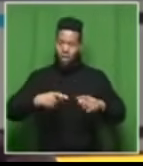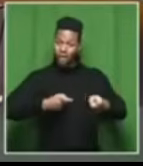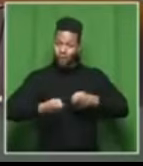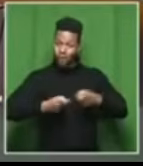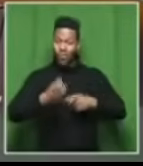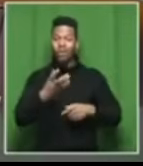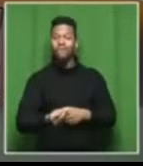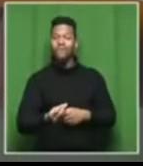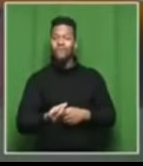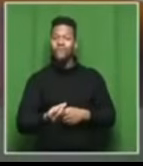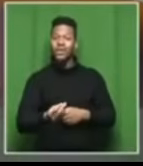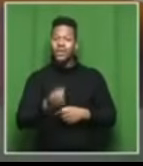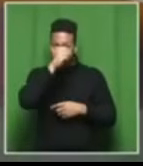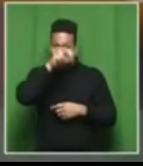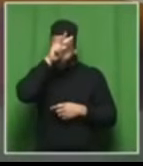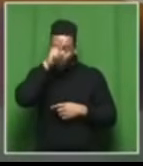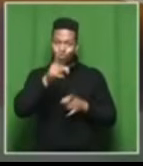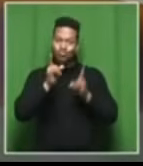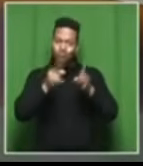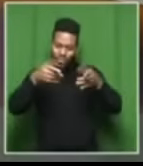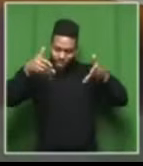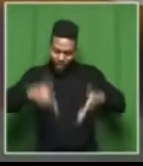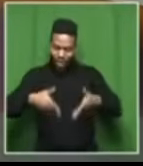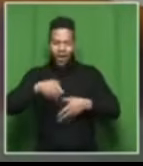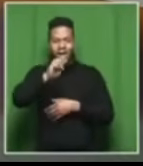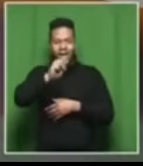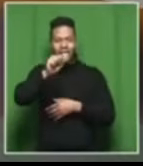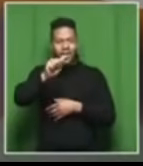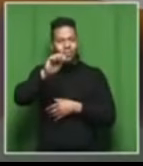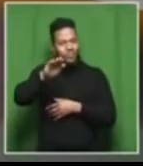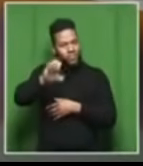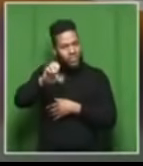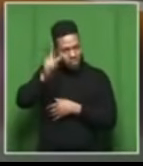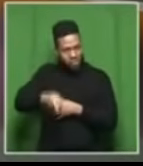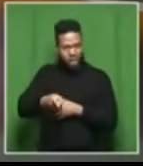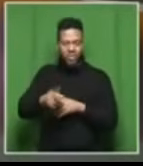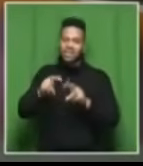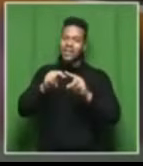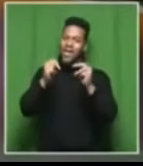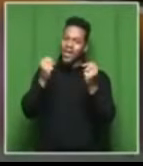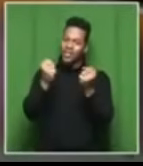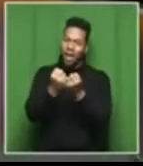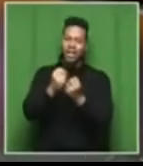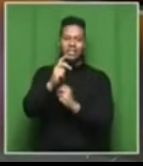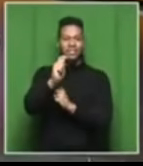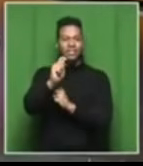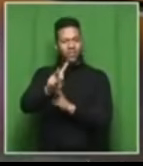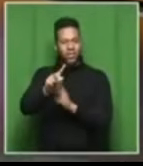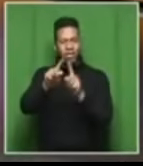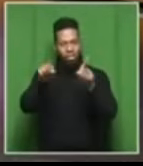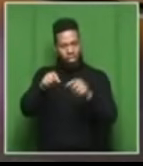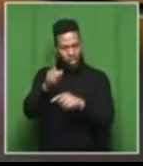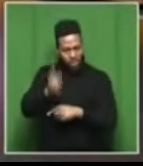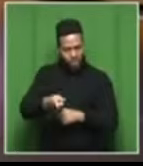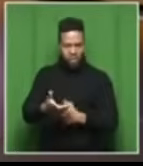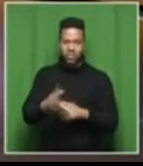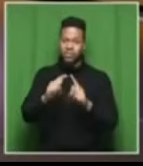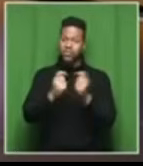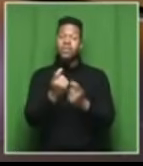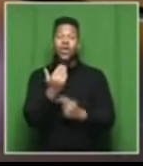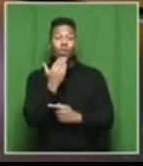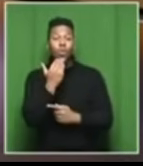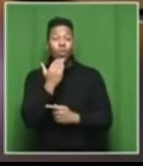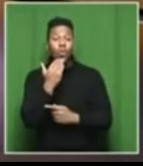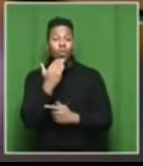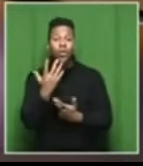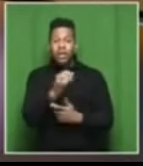SABC. People must watch on the national broadcaster. They should watch the national team. This team belongs to the people. What type of